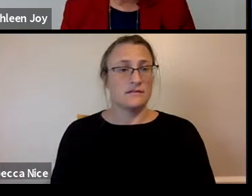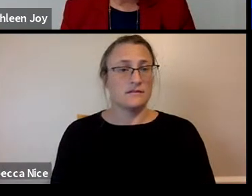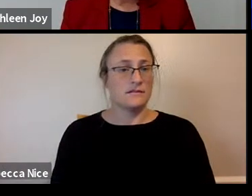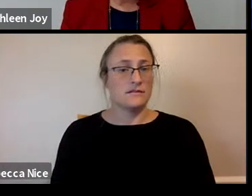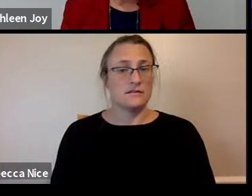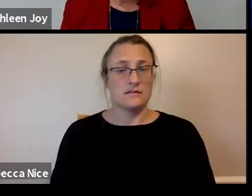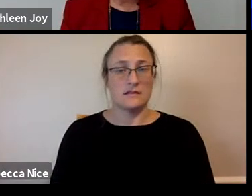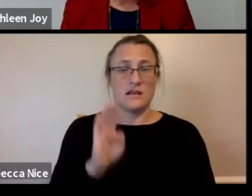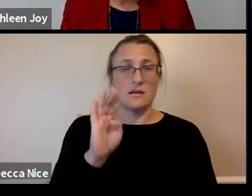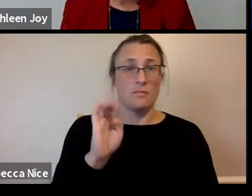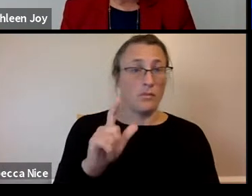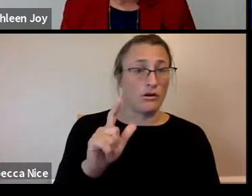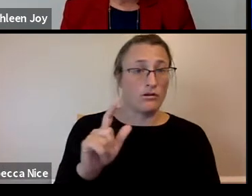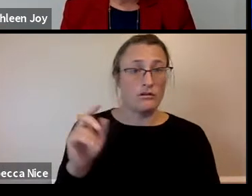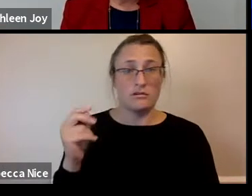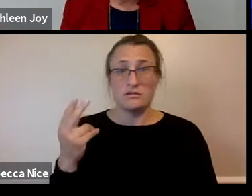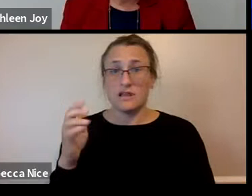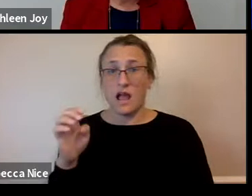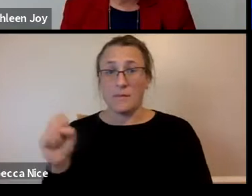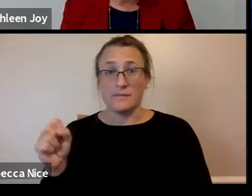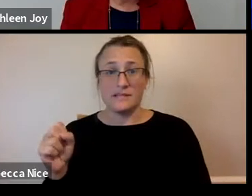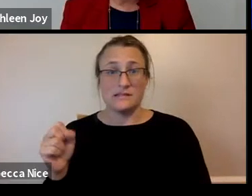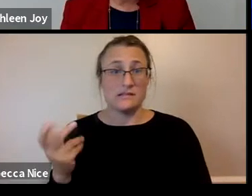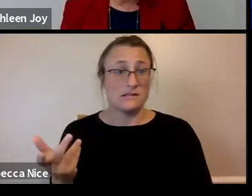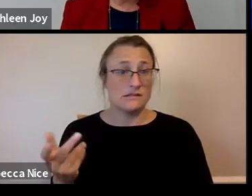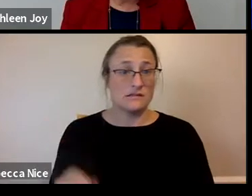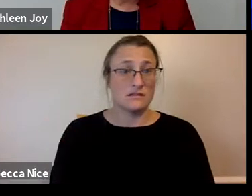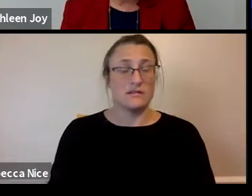Beryl, Thomas? No one here?